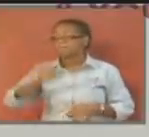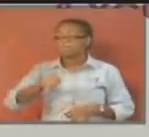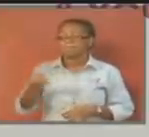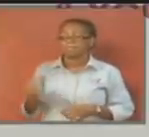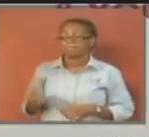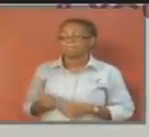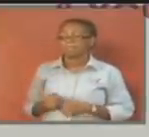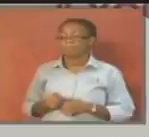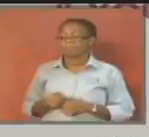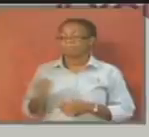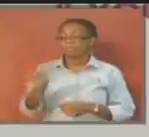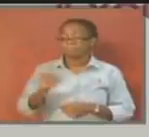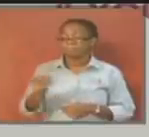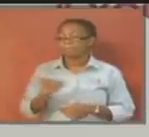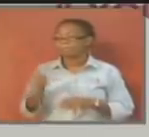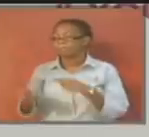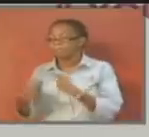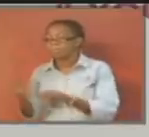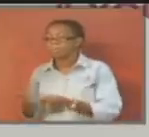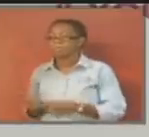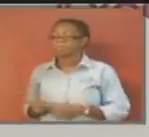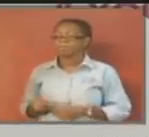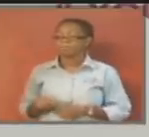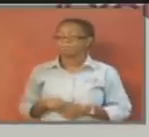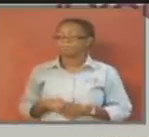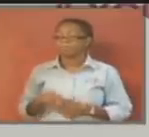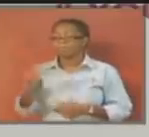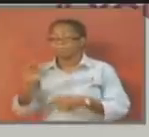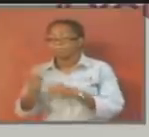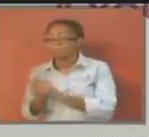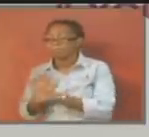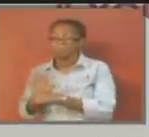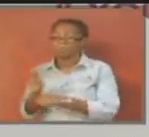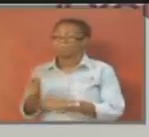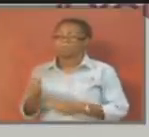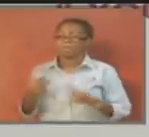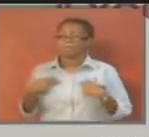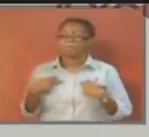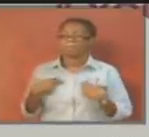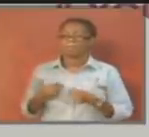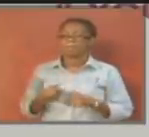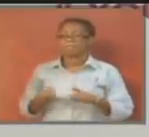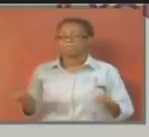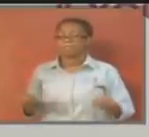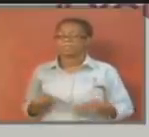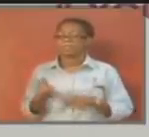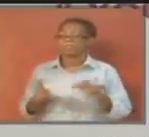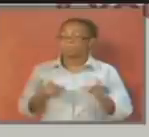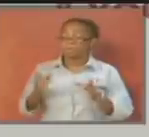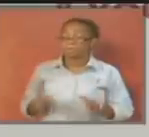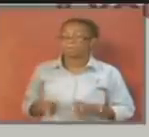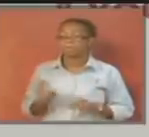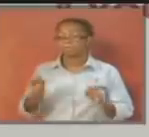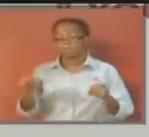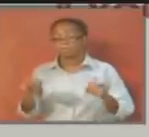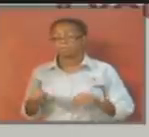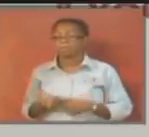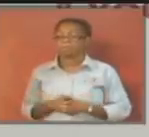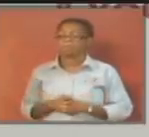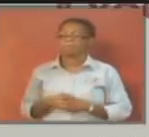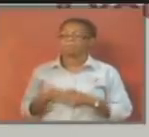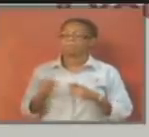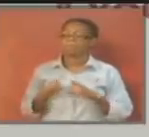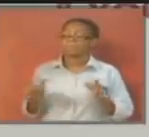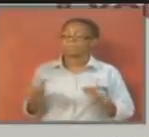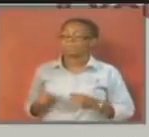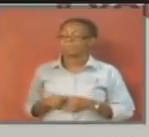last couple of days in particular with regards to the way they are responding to COVID-19 cases, and of course to other cases as well. But if anything beyond